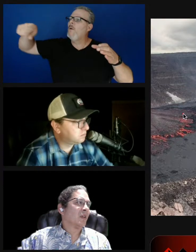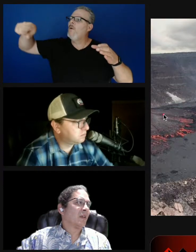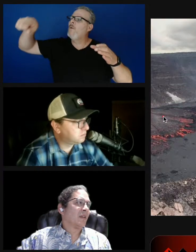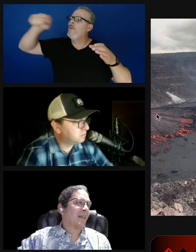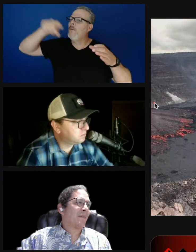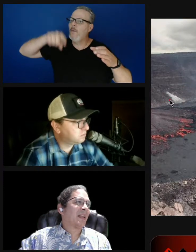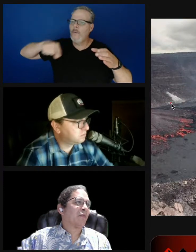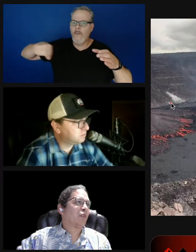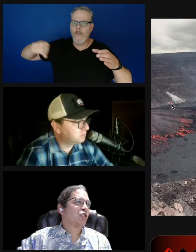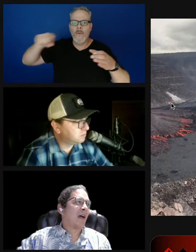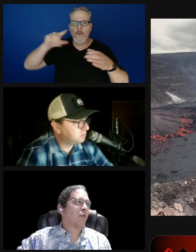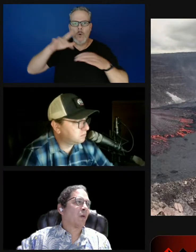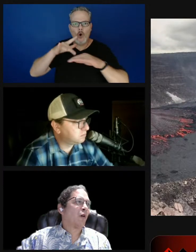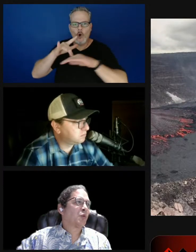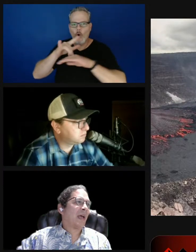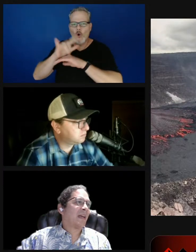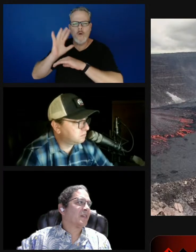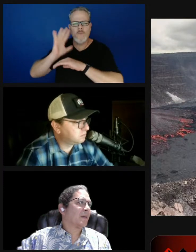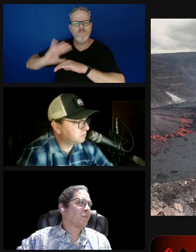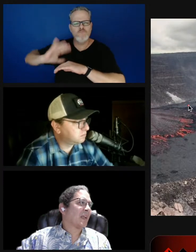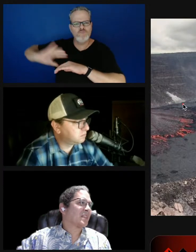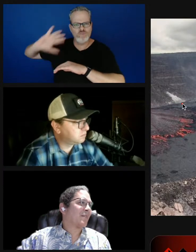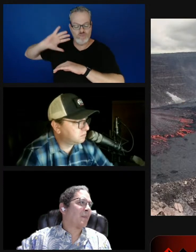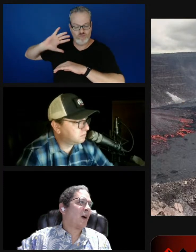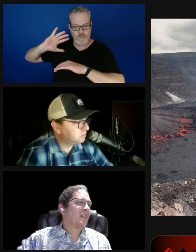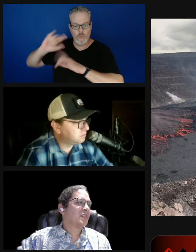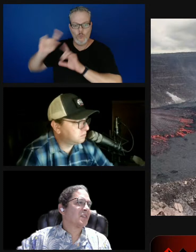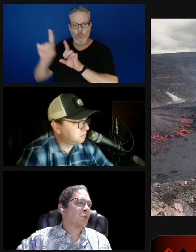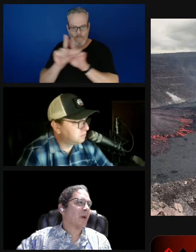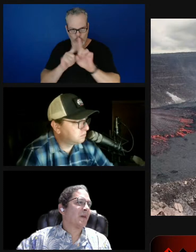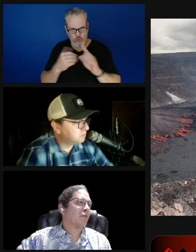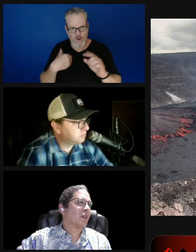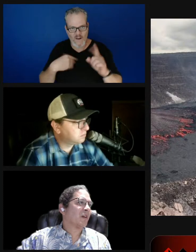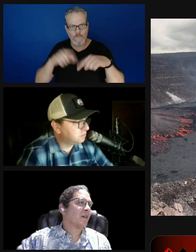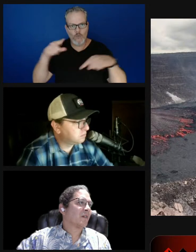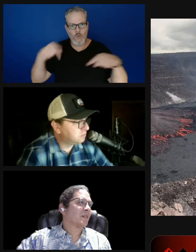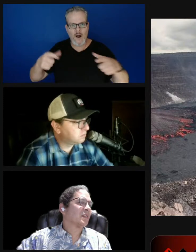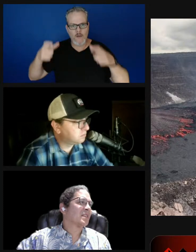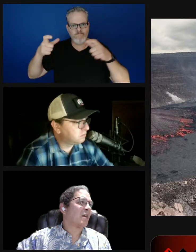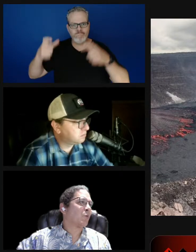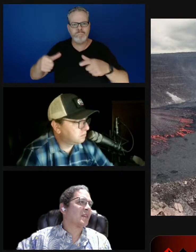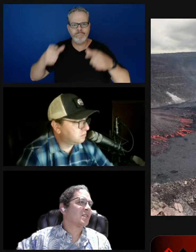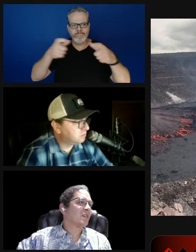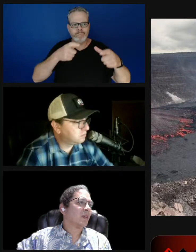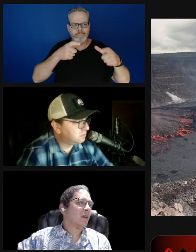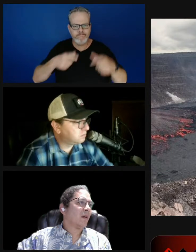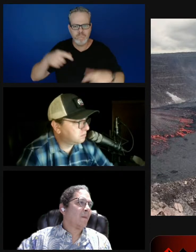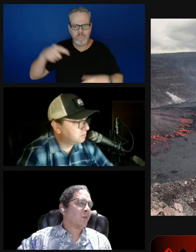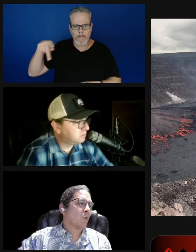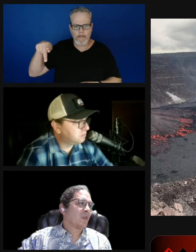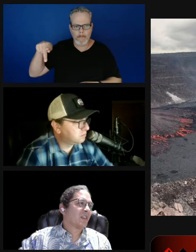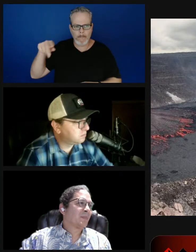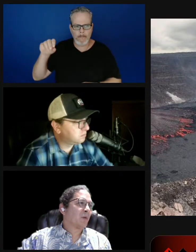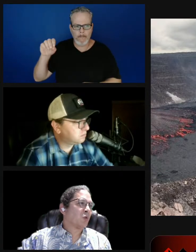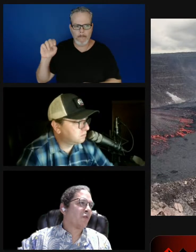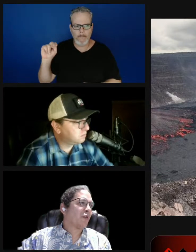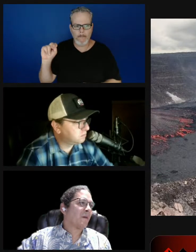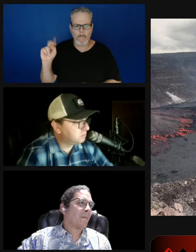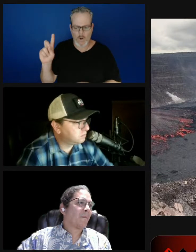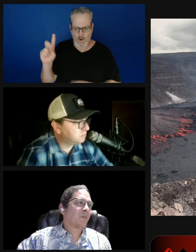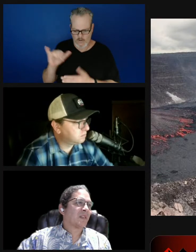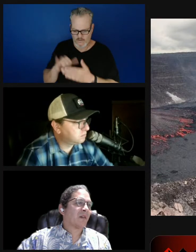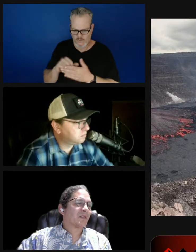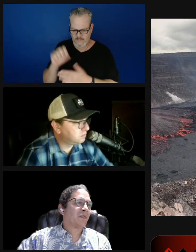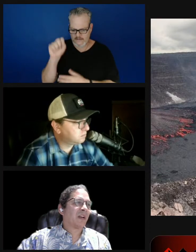was lava getting flushed out, or we've also had, as a lot of ponds in this whole area over here in the southwest, once it spills